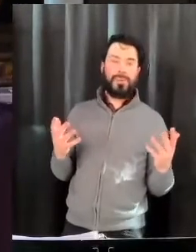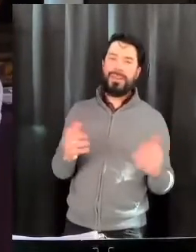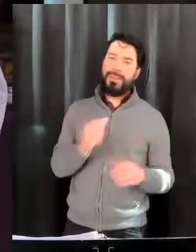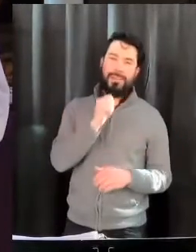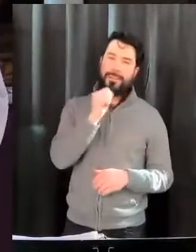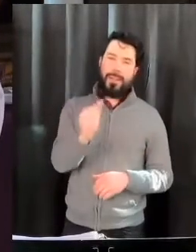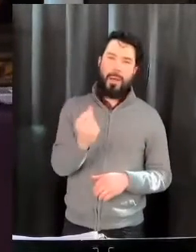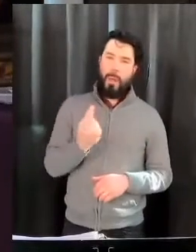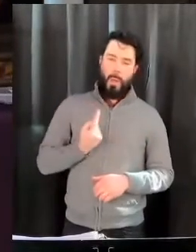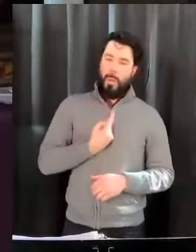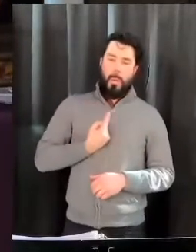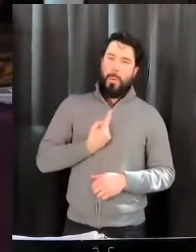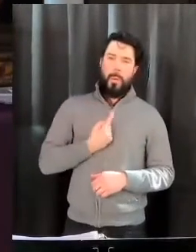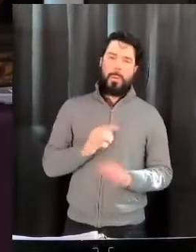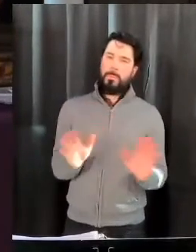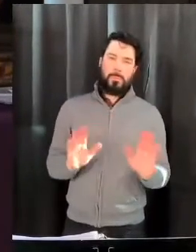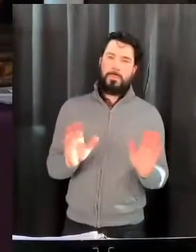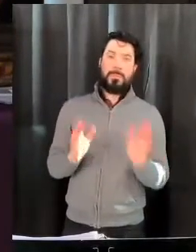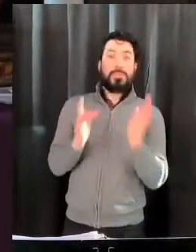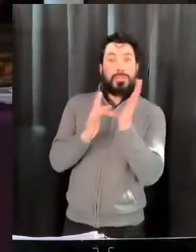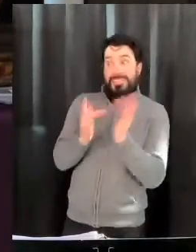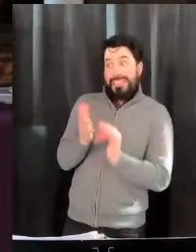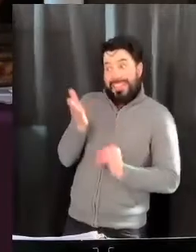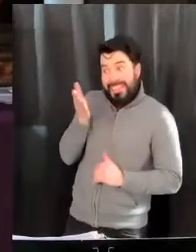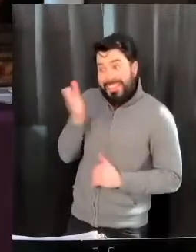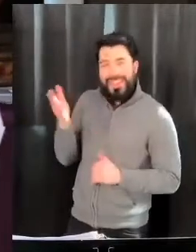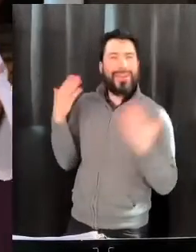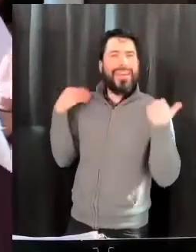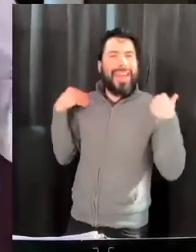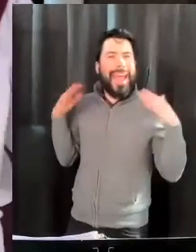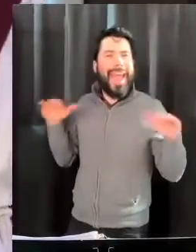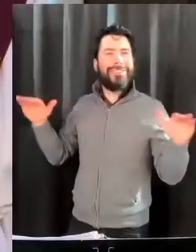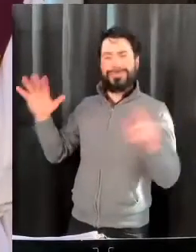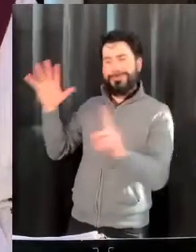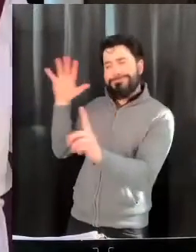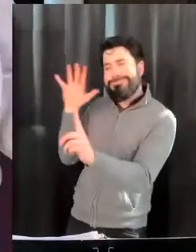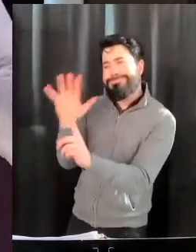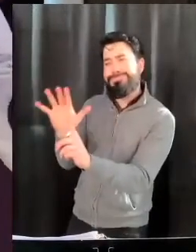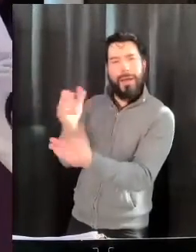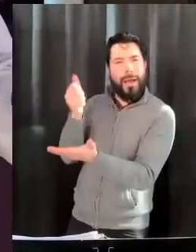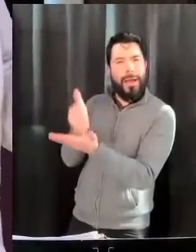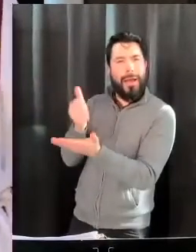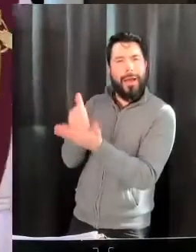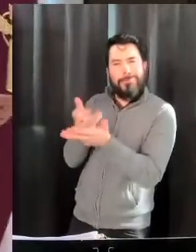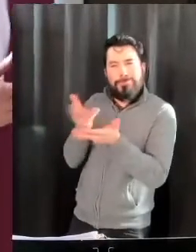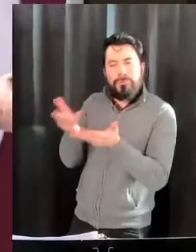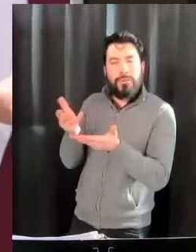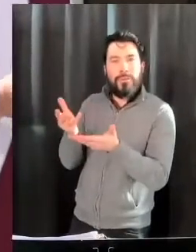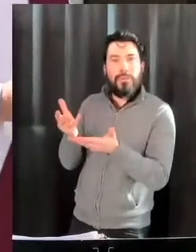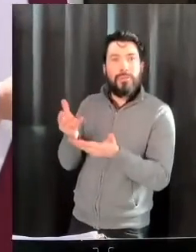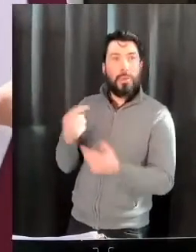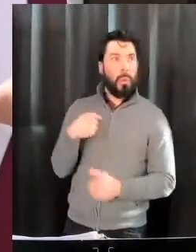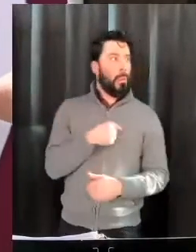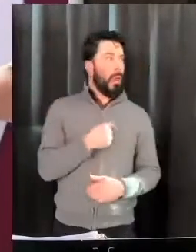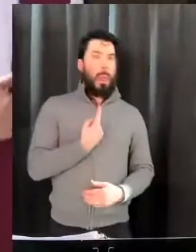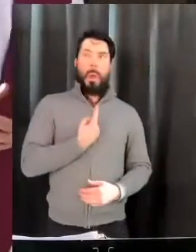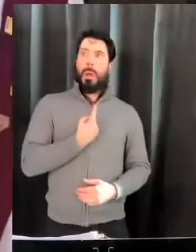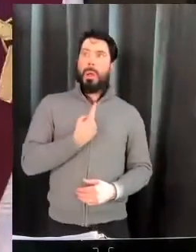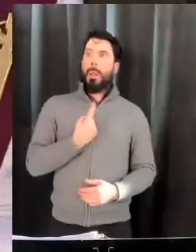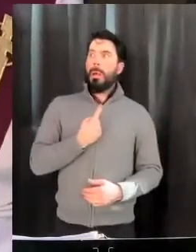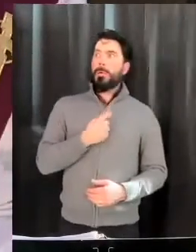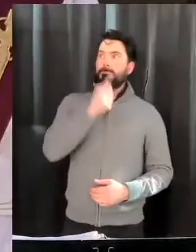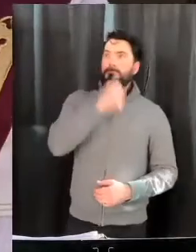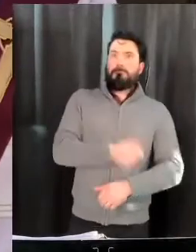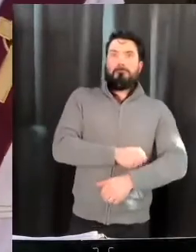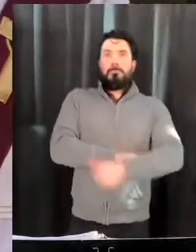Even Jesus, when he was in the desert, had the angels minister to him. So we don't do this alone. We do P40X